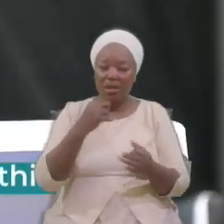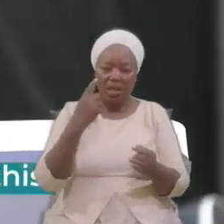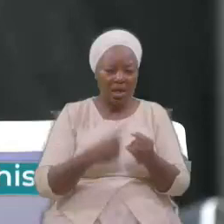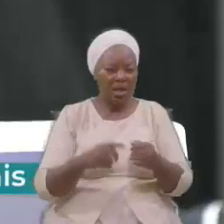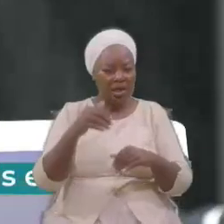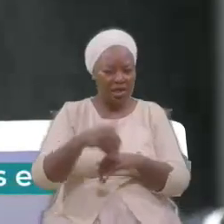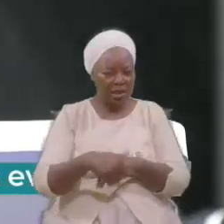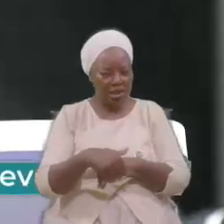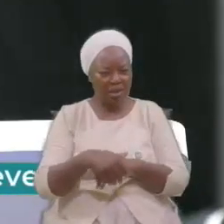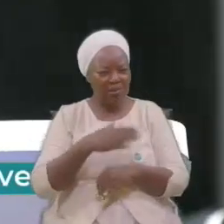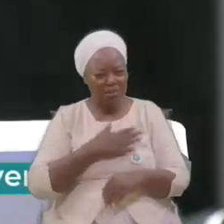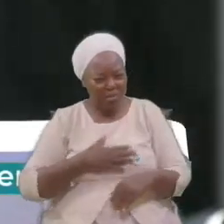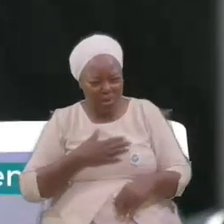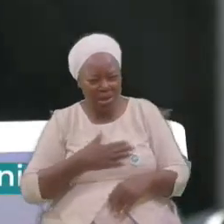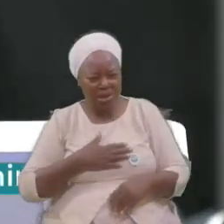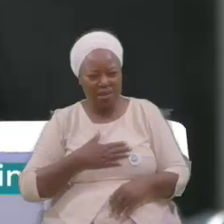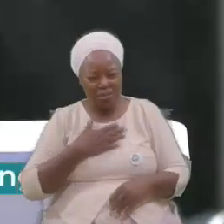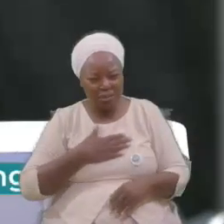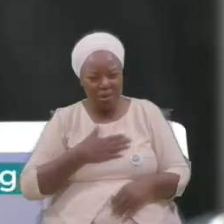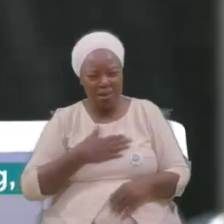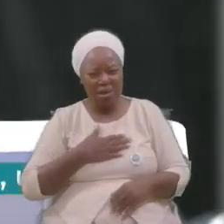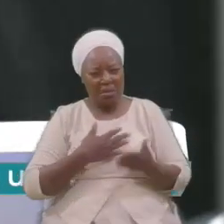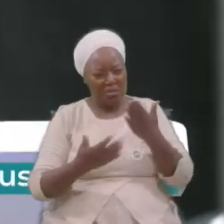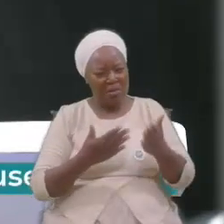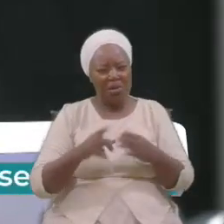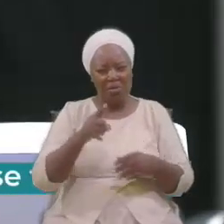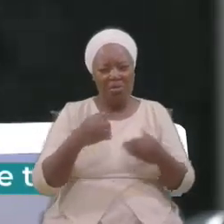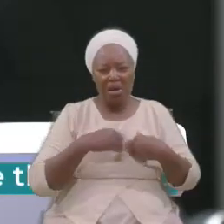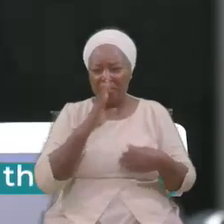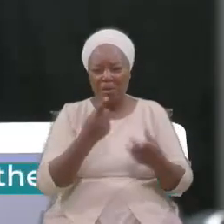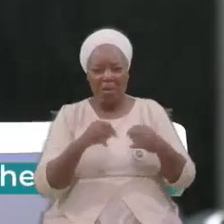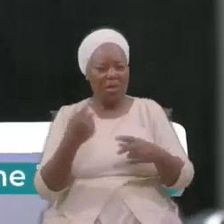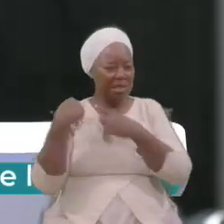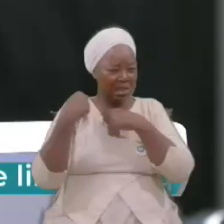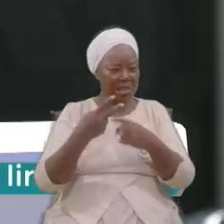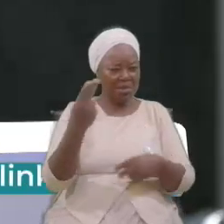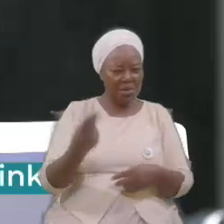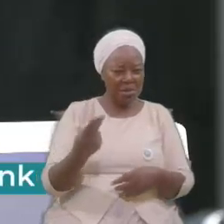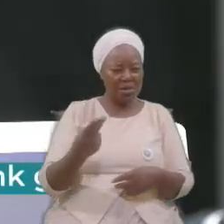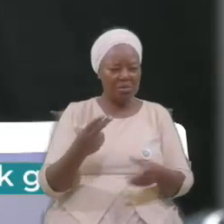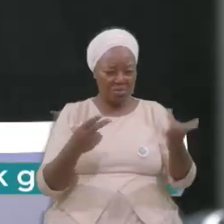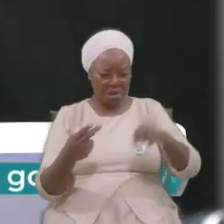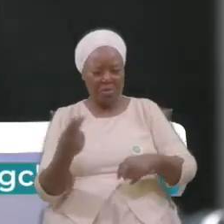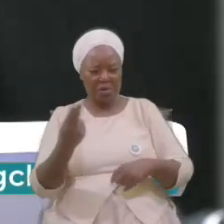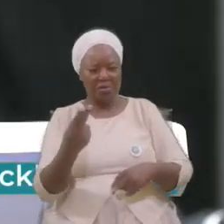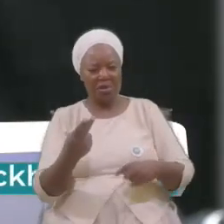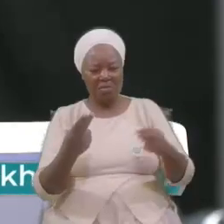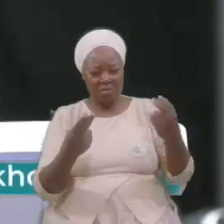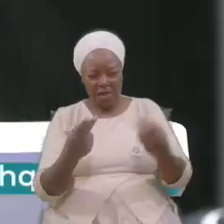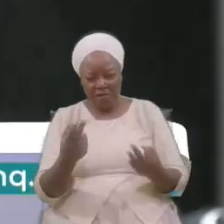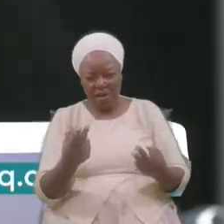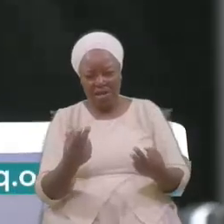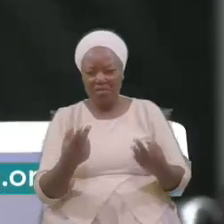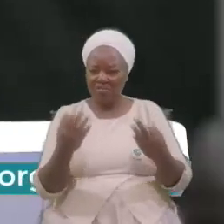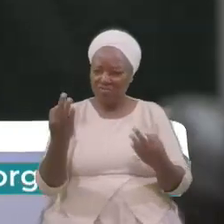May no one that has come into this mega mall be missing in the salvation of the Lord. So please, those that have taken